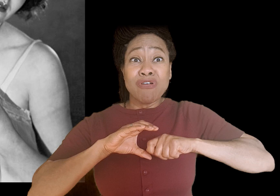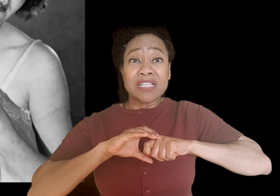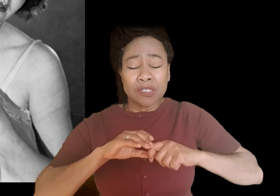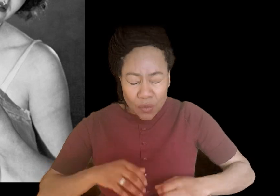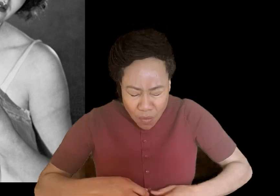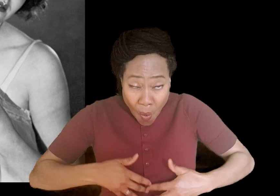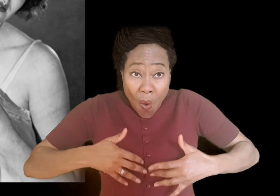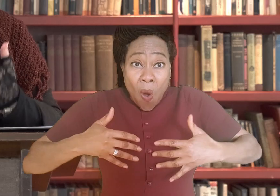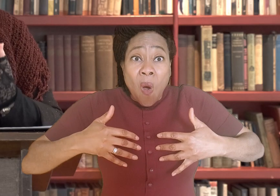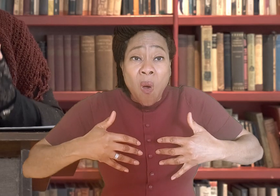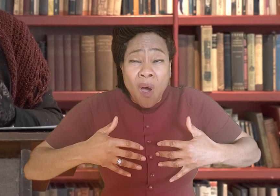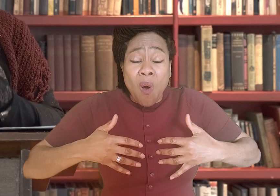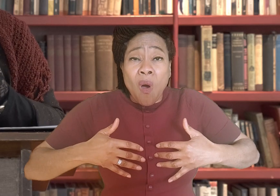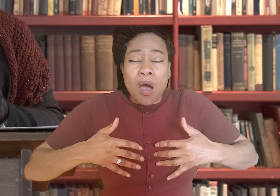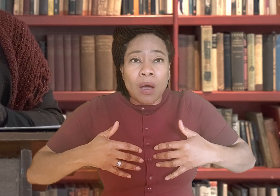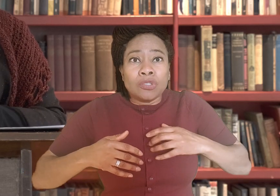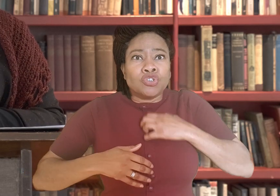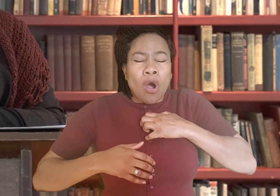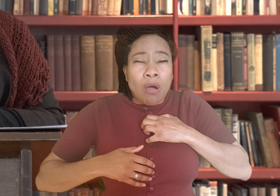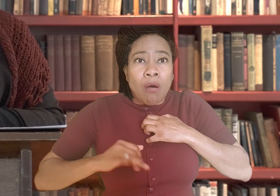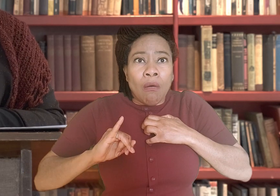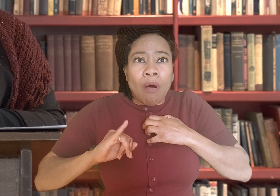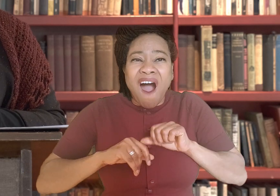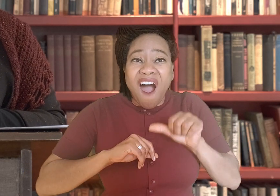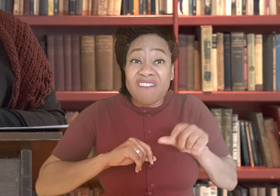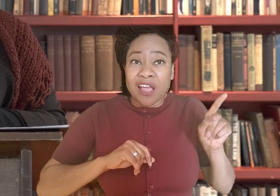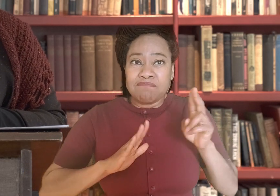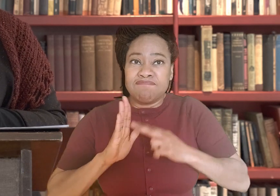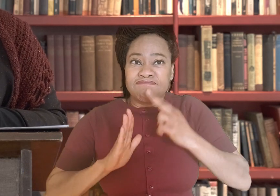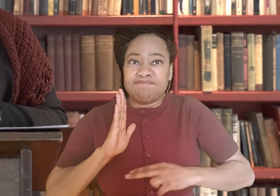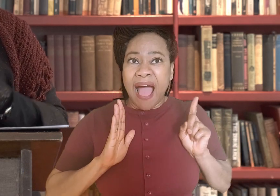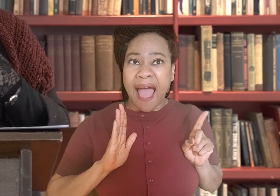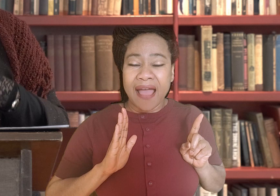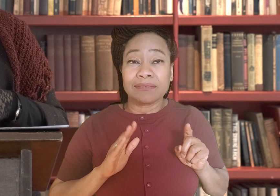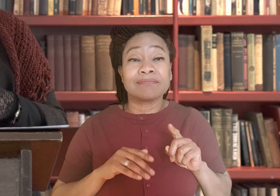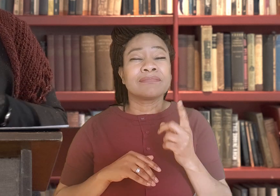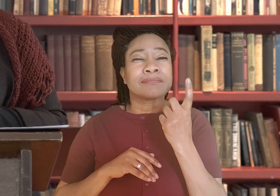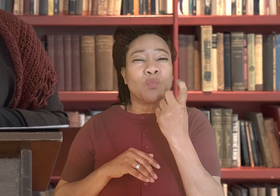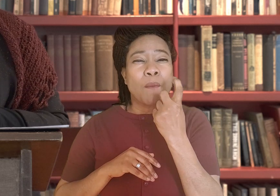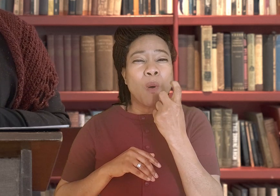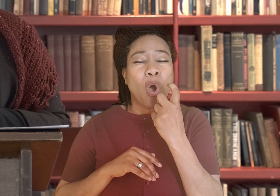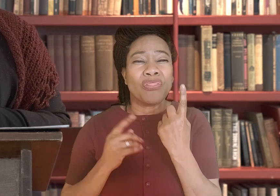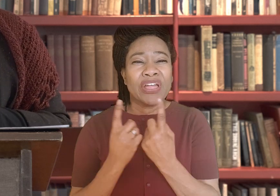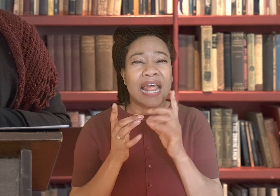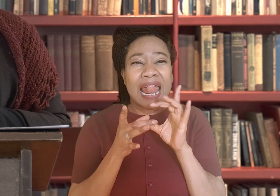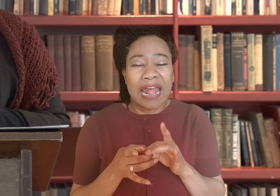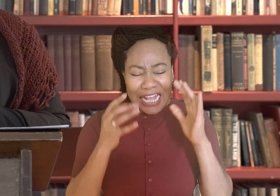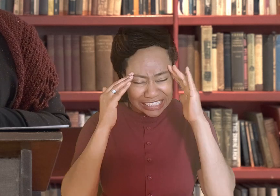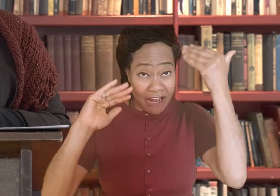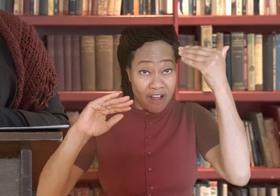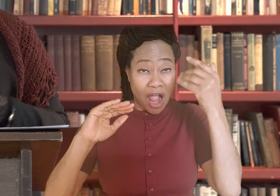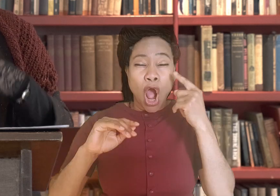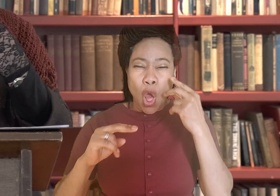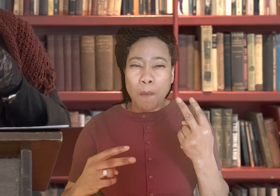banned shortly after. There's one final chapter to our history of hysteria, and we have to look back quickly once more to